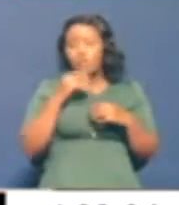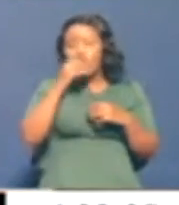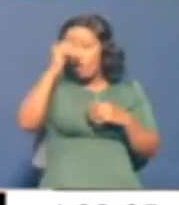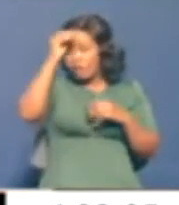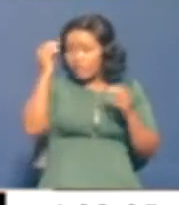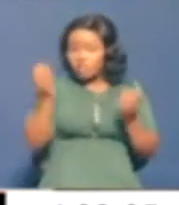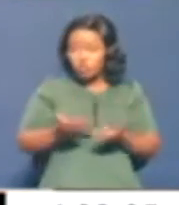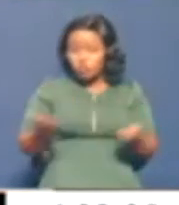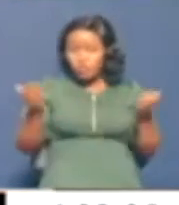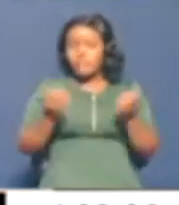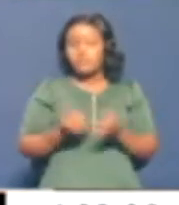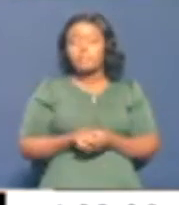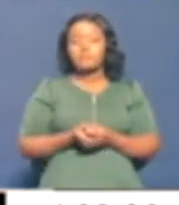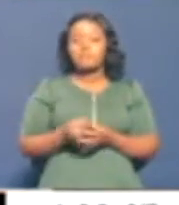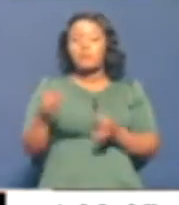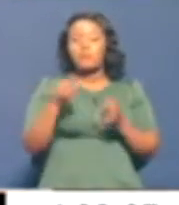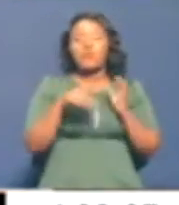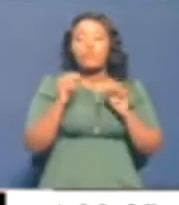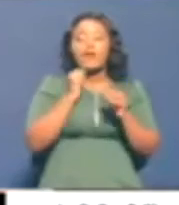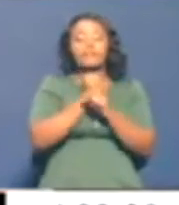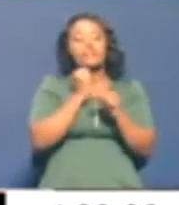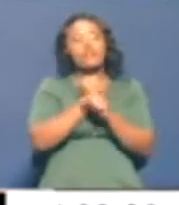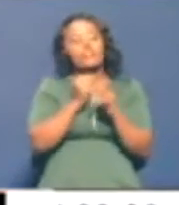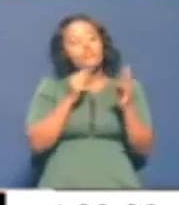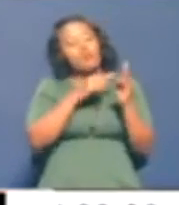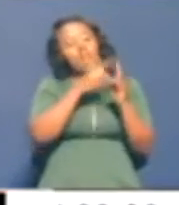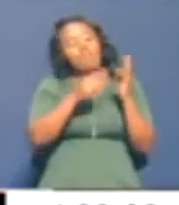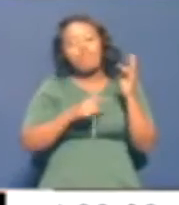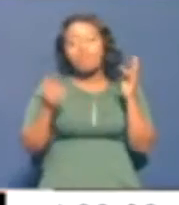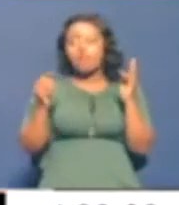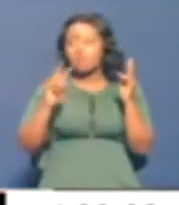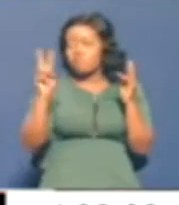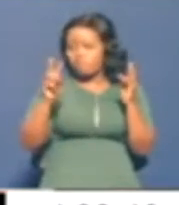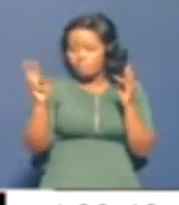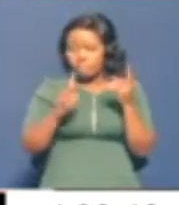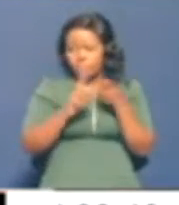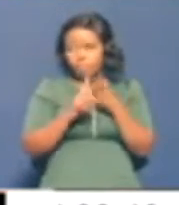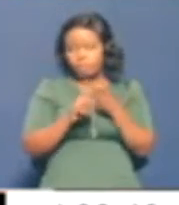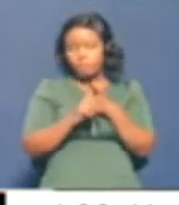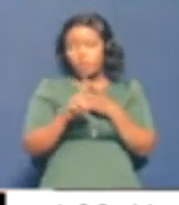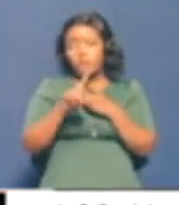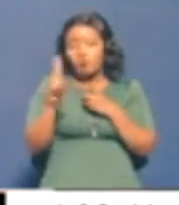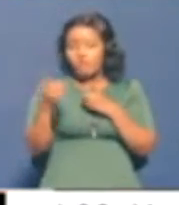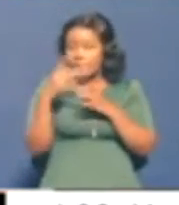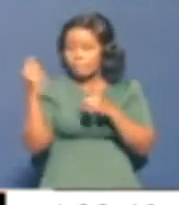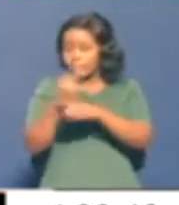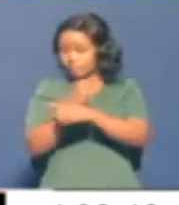mambo mane. Kwanza, drunk addicts and rehabilitation.